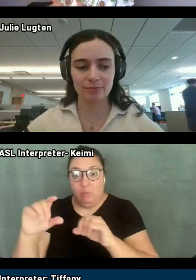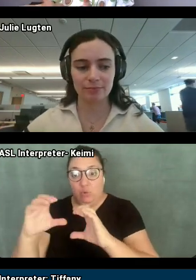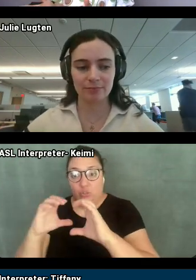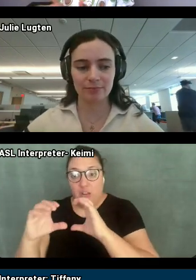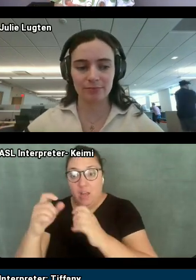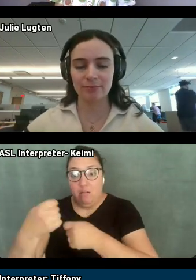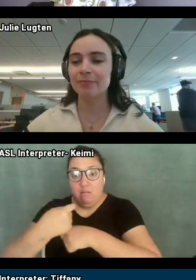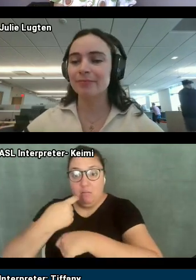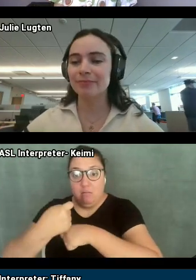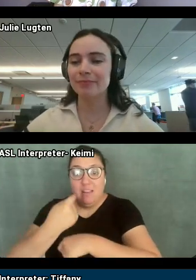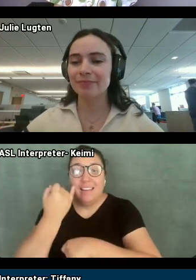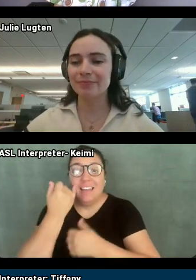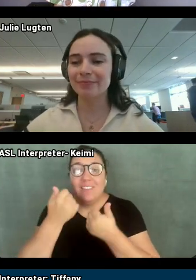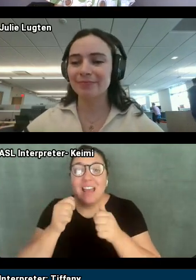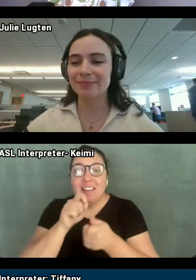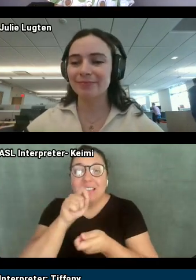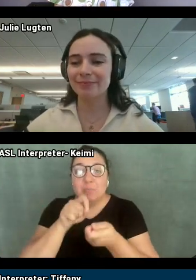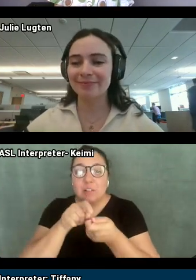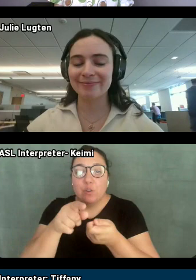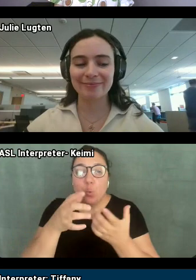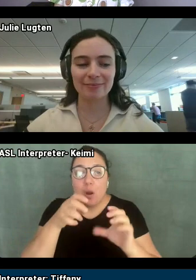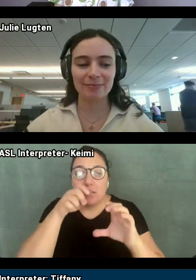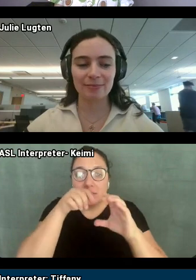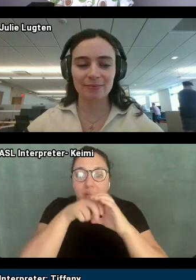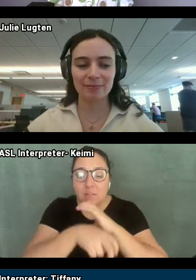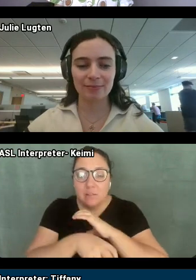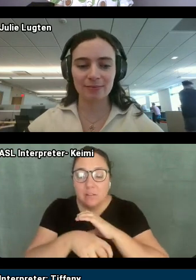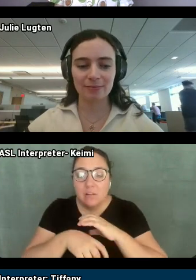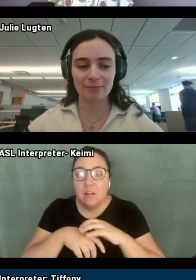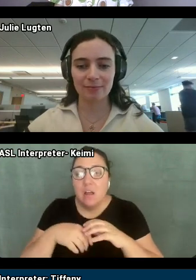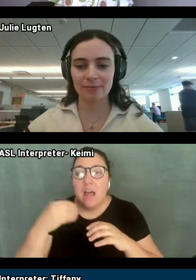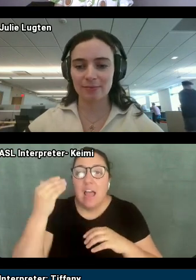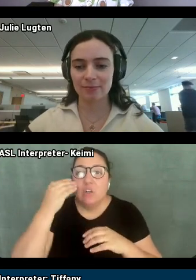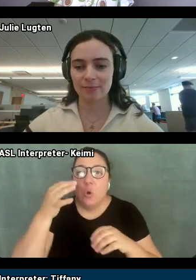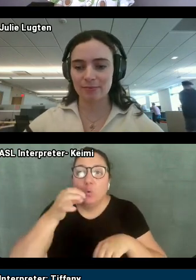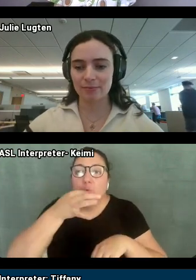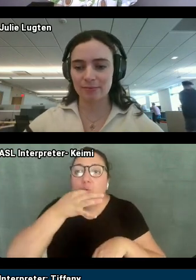us to dive deeper into, please stick around. I know we're getting really close